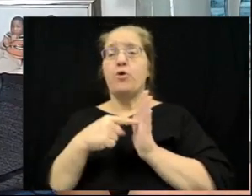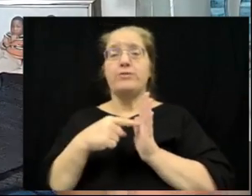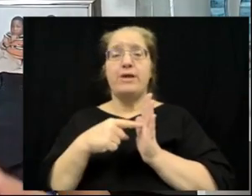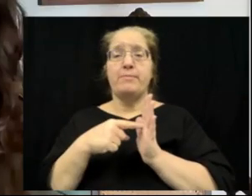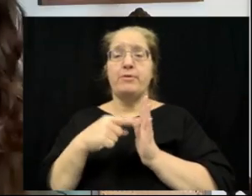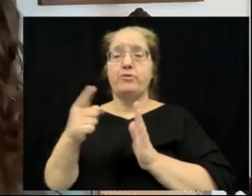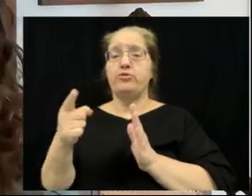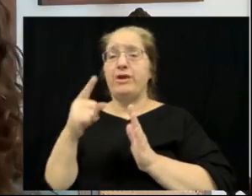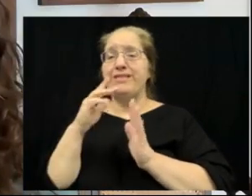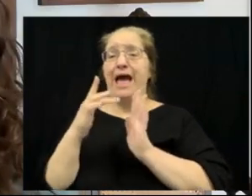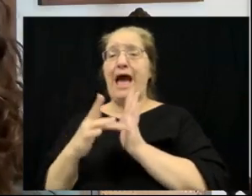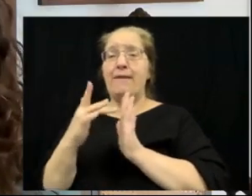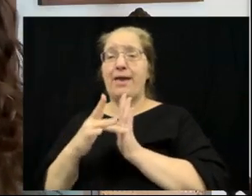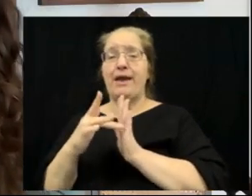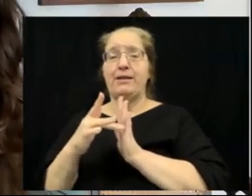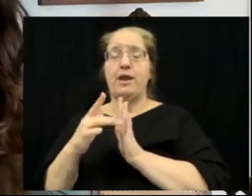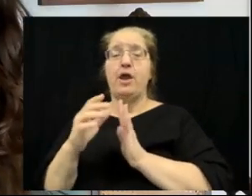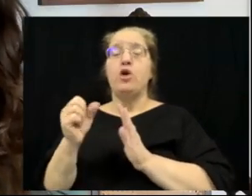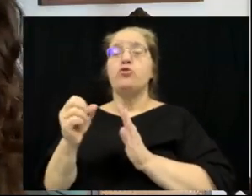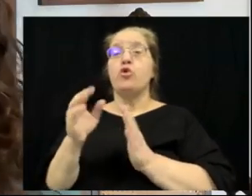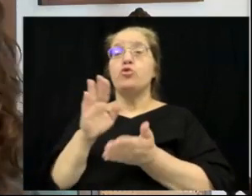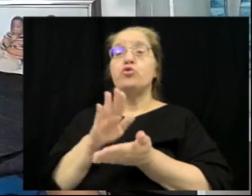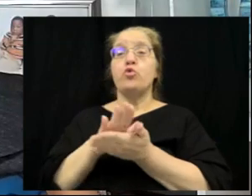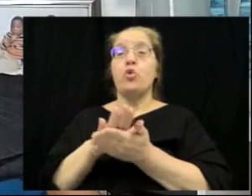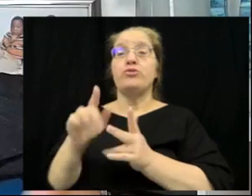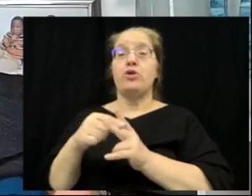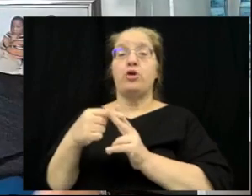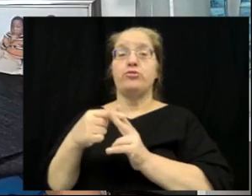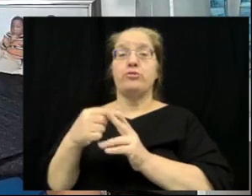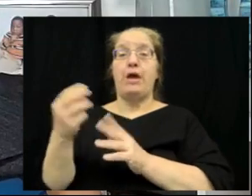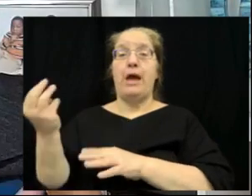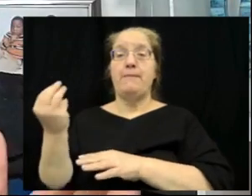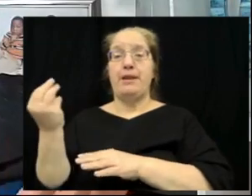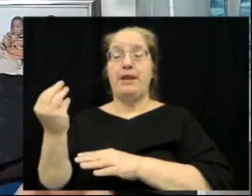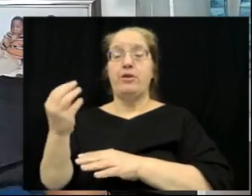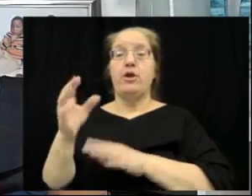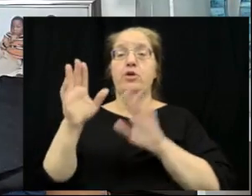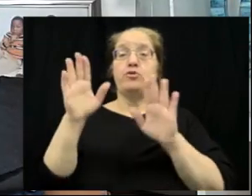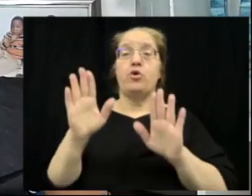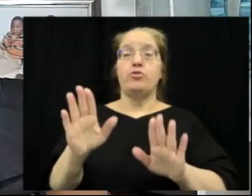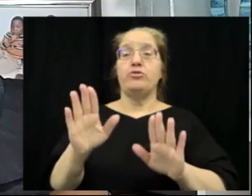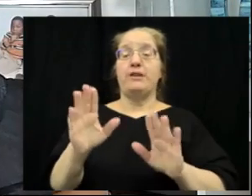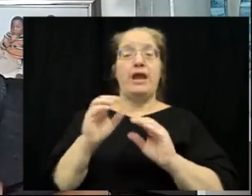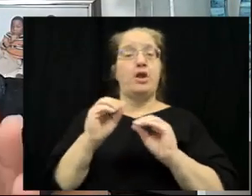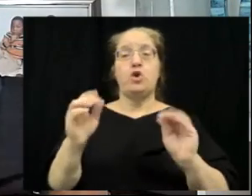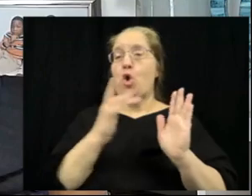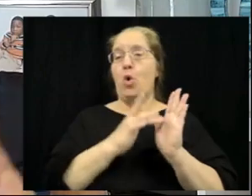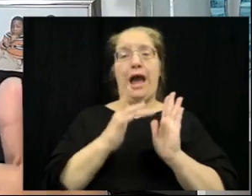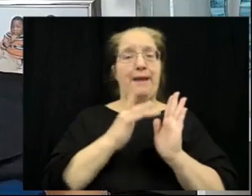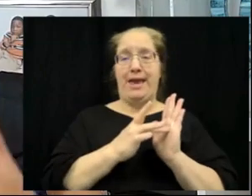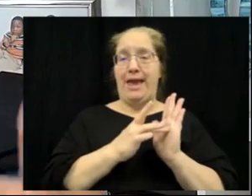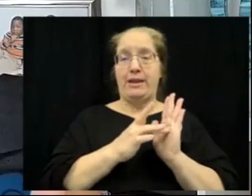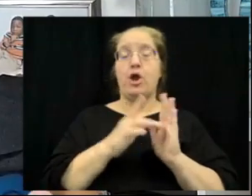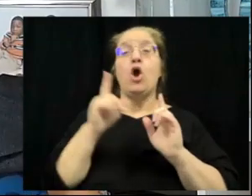iPad, right? You take it away on a Sunday, you go to school on Monday, you can have double time on Monday, because I